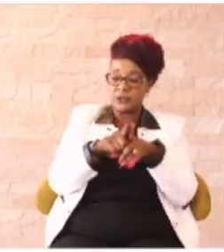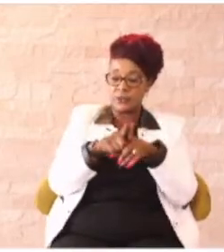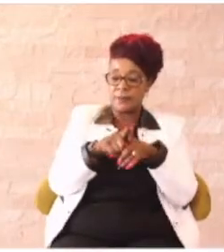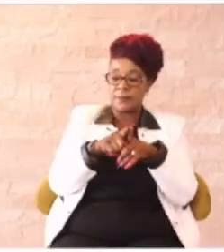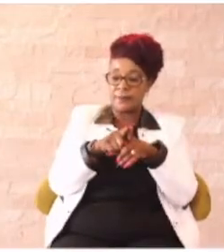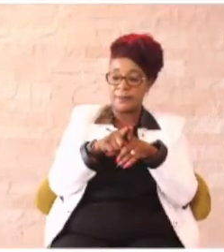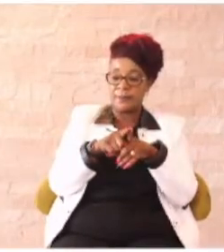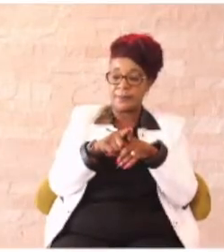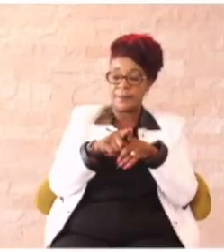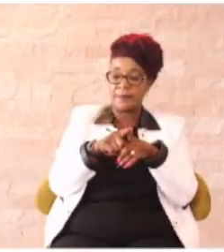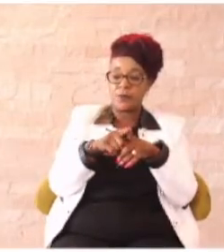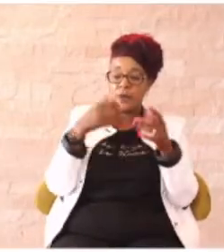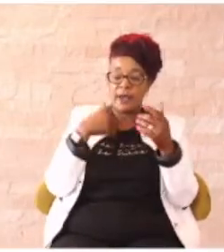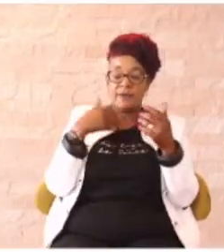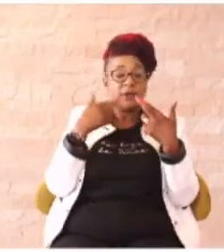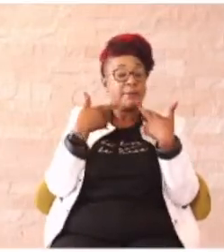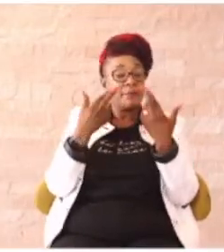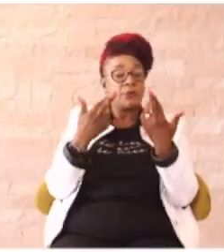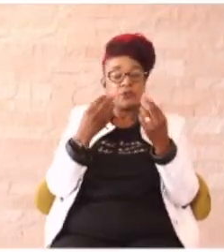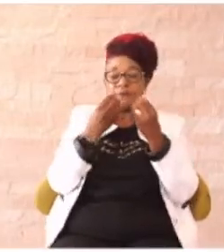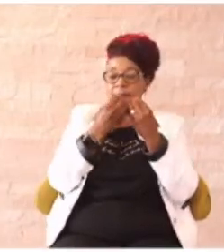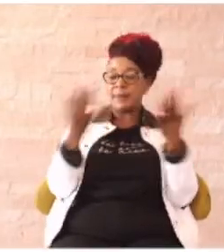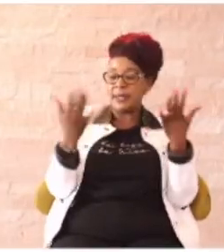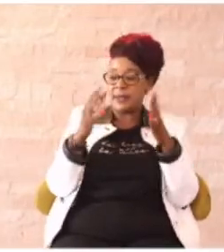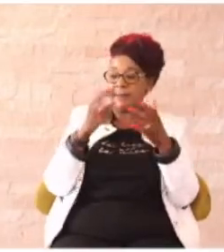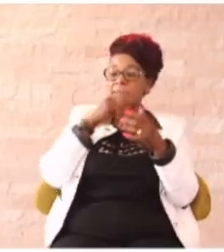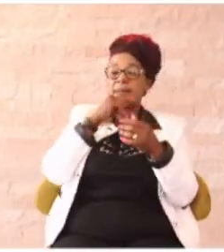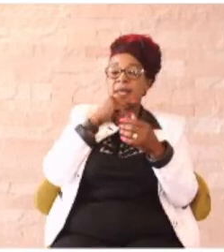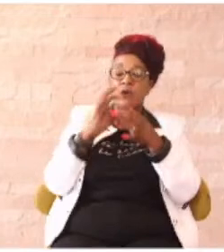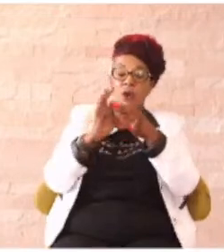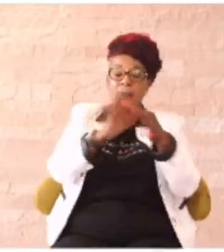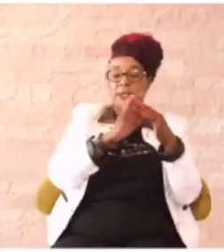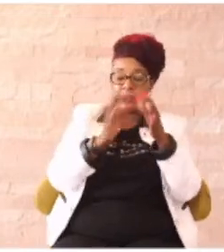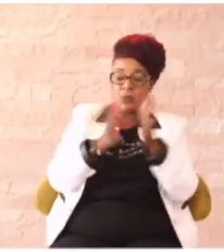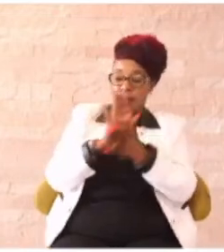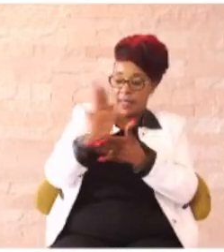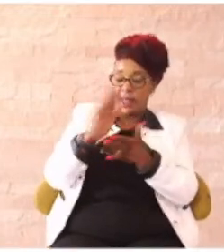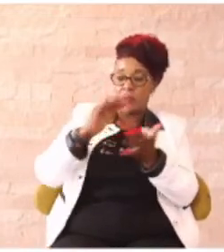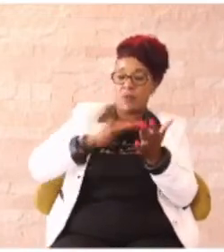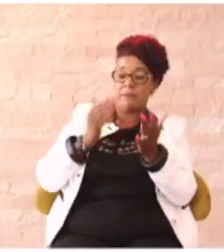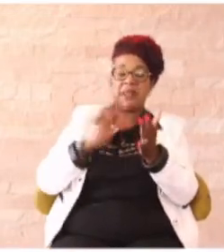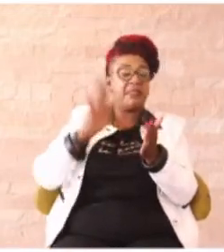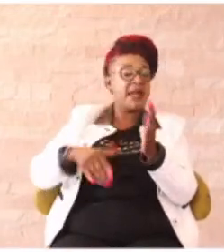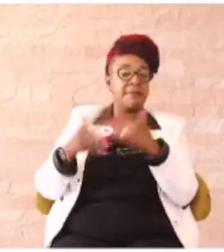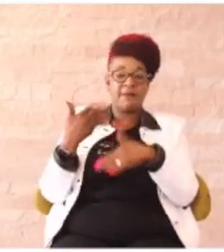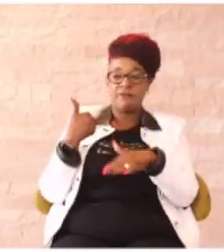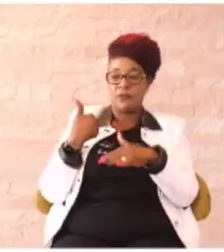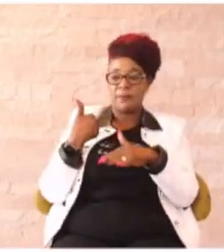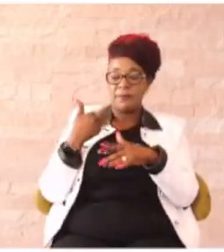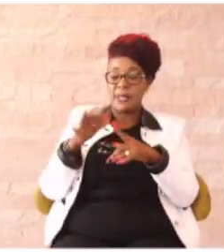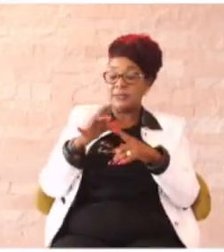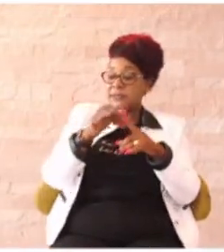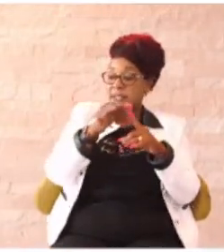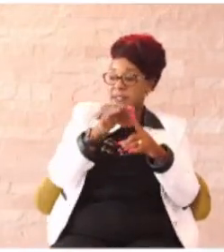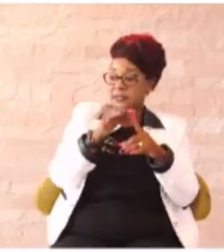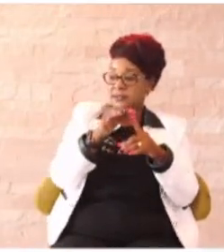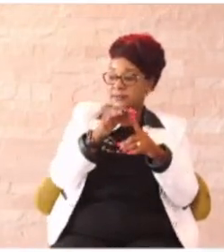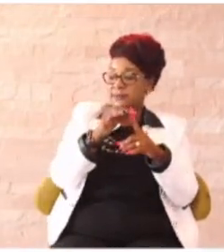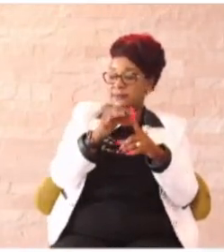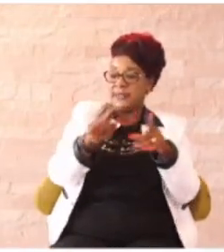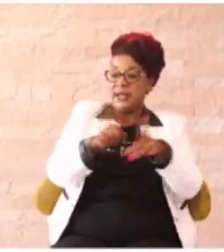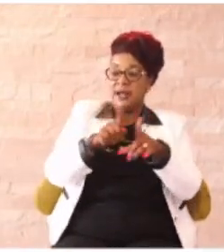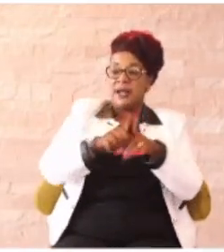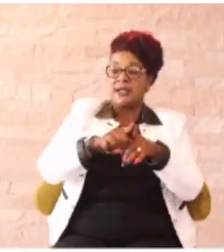are getting reports of very many men collaborating now with their women, unlike before, especially as regards